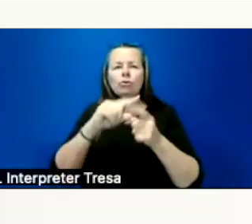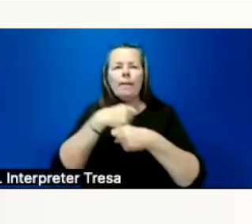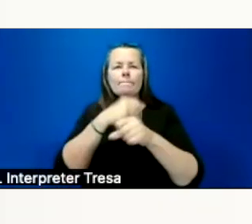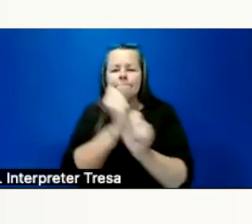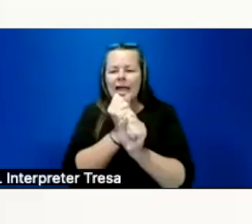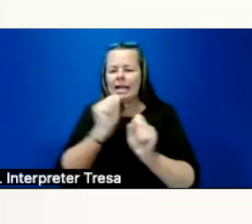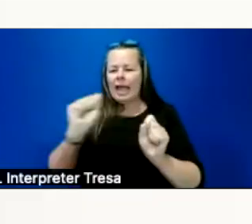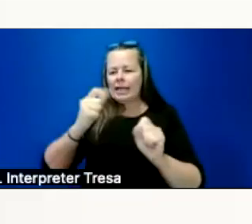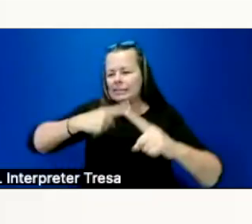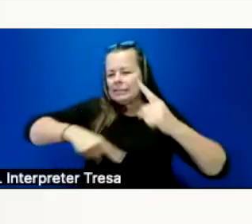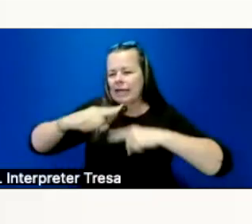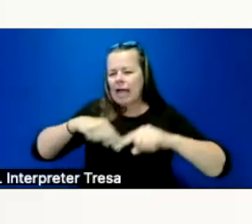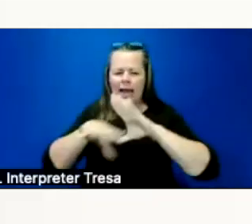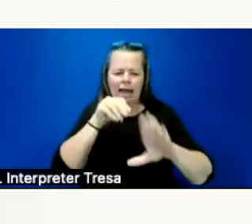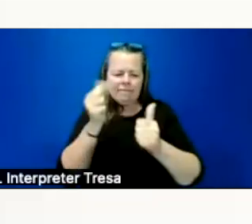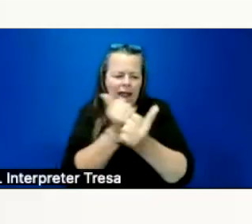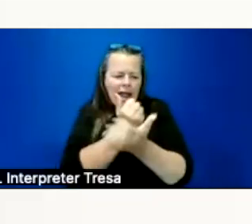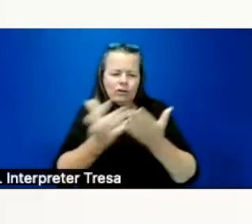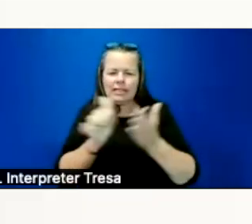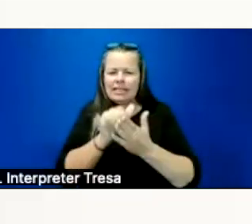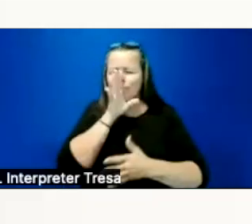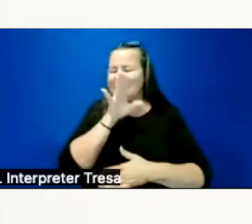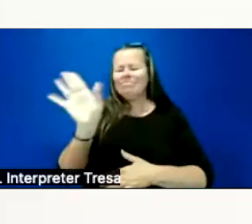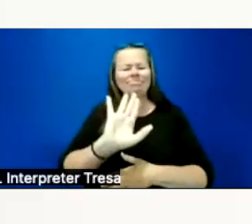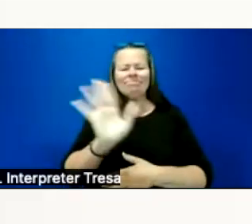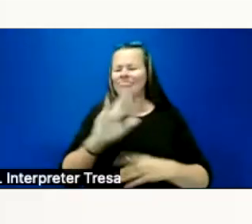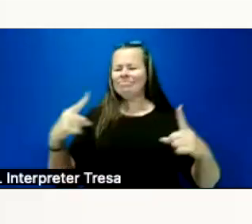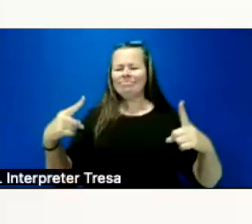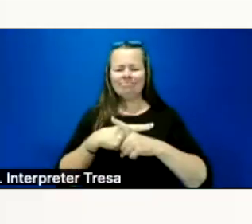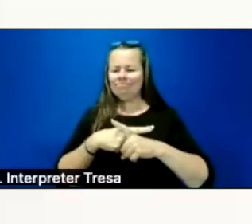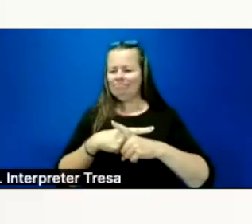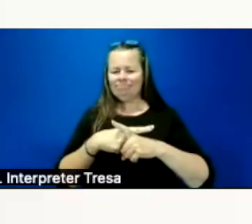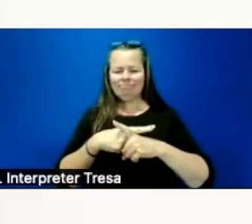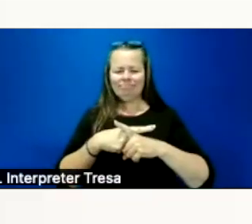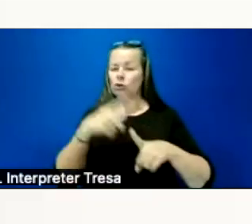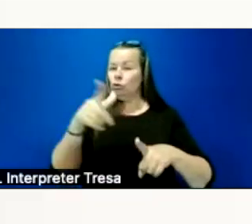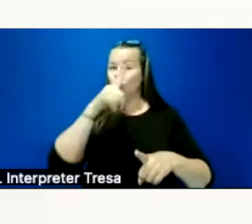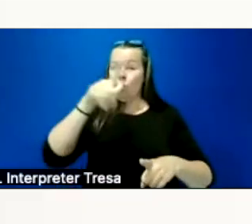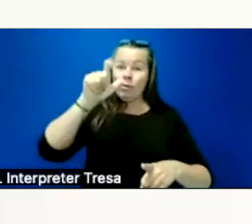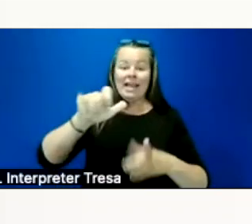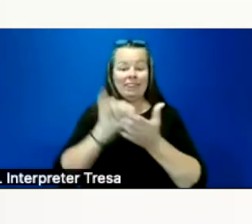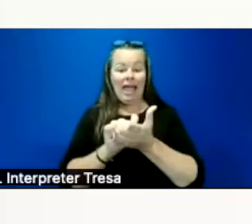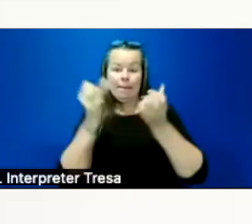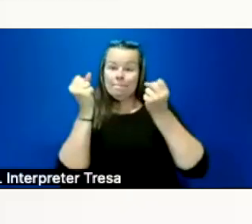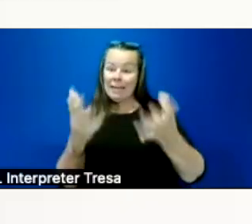be speaking, and this is not working, like we don't need that many explanations. We just, like if you sign it right and if you sign